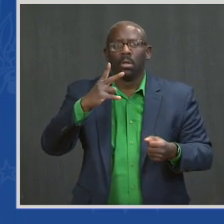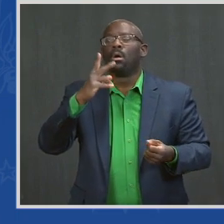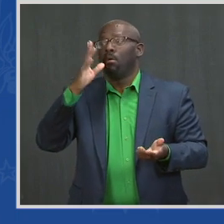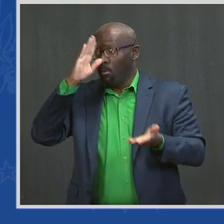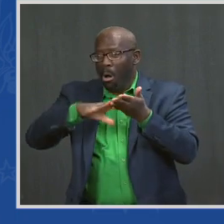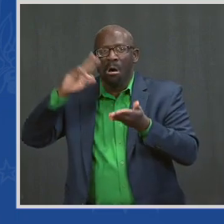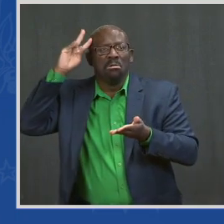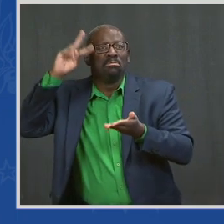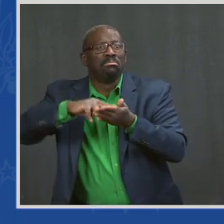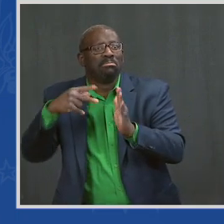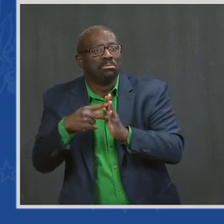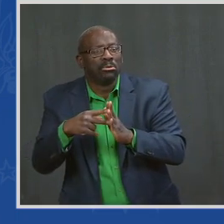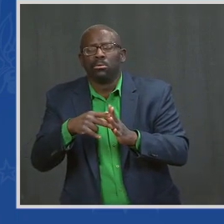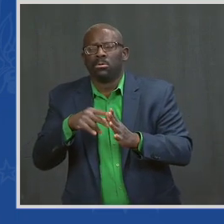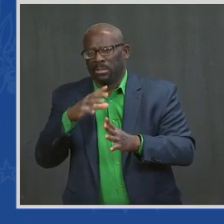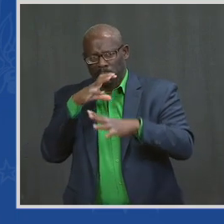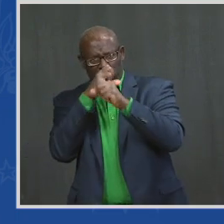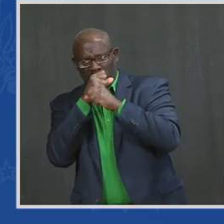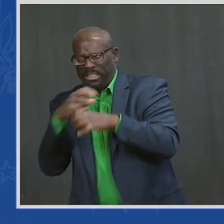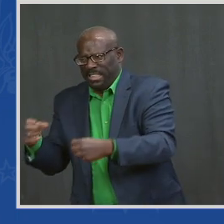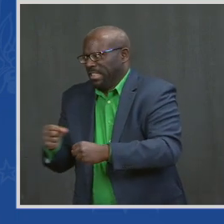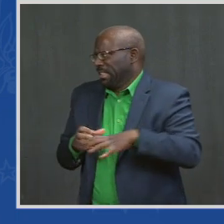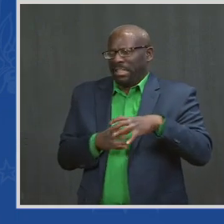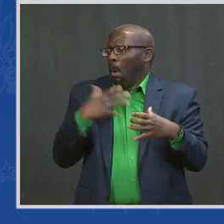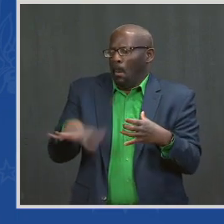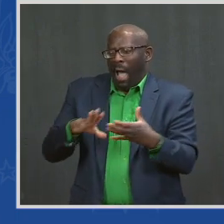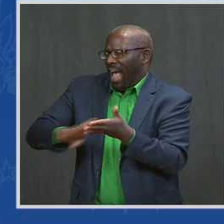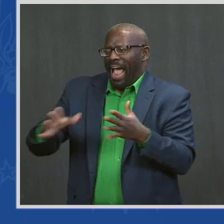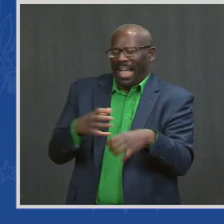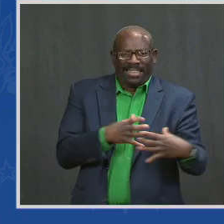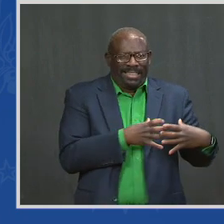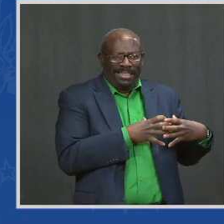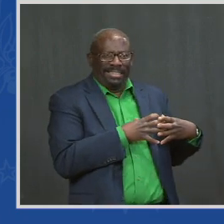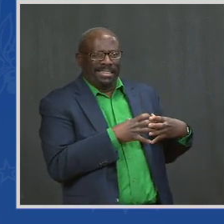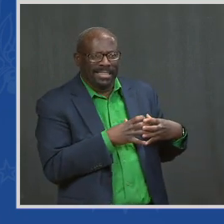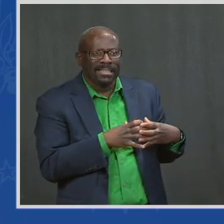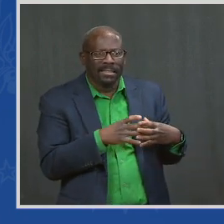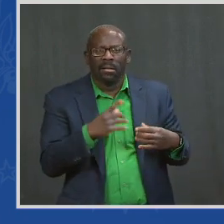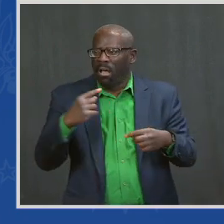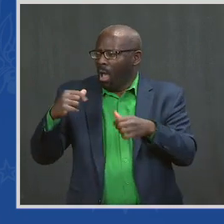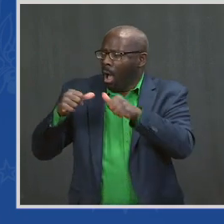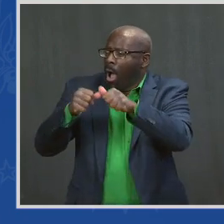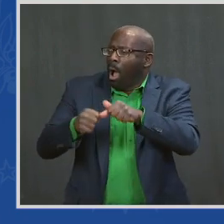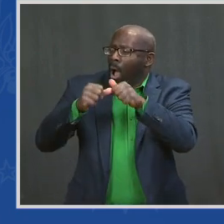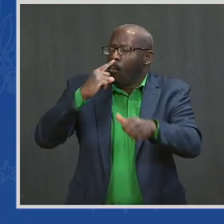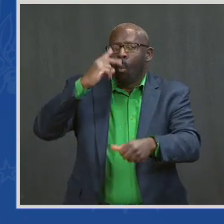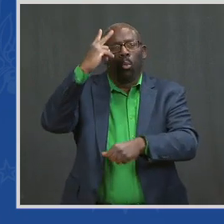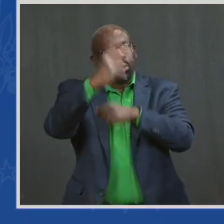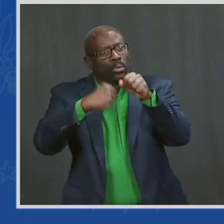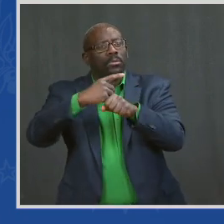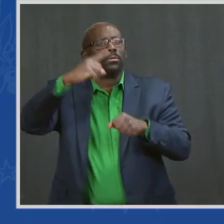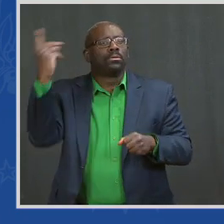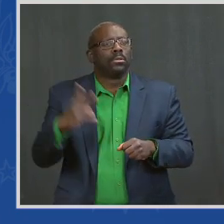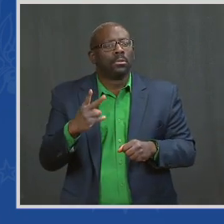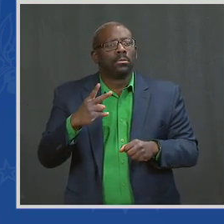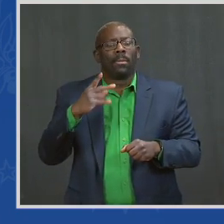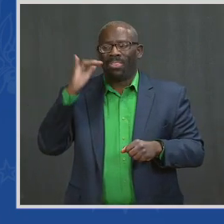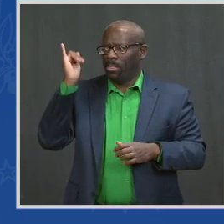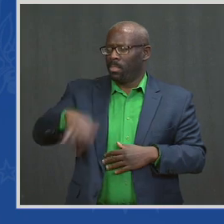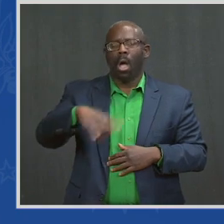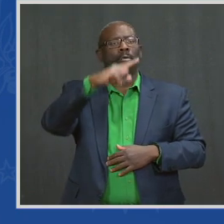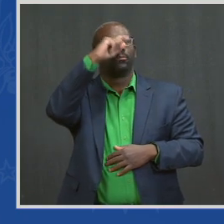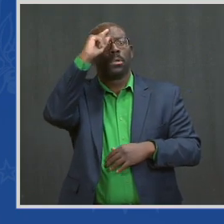freedom. For more than 2 years. And then on that summer day,